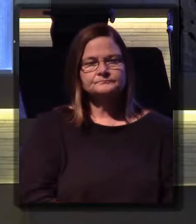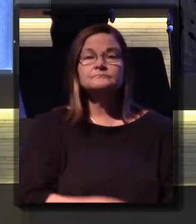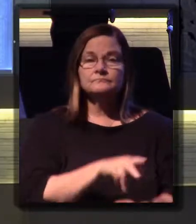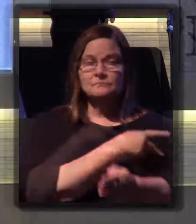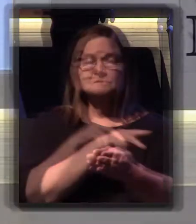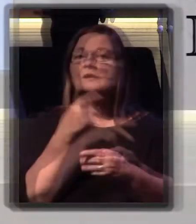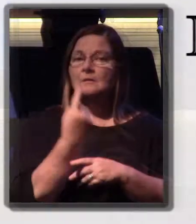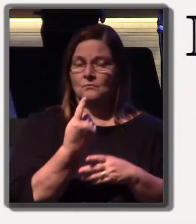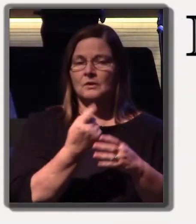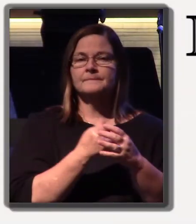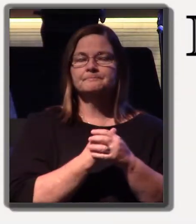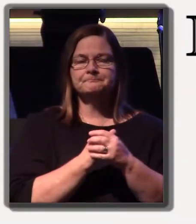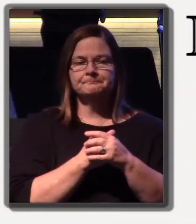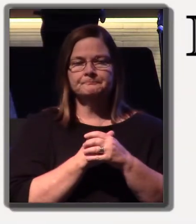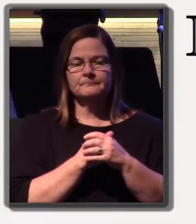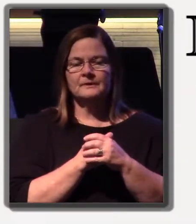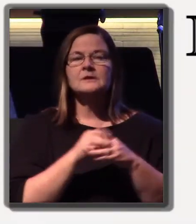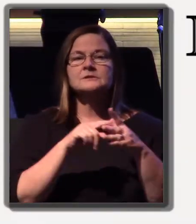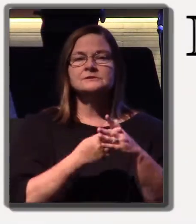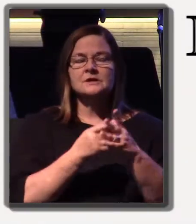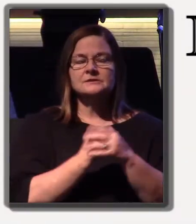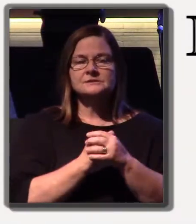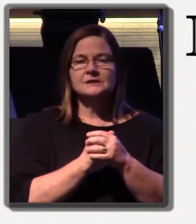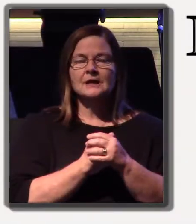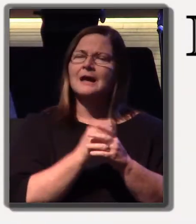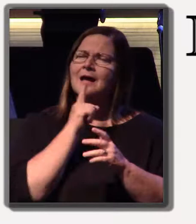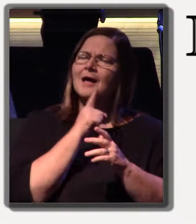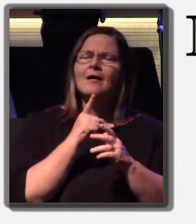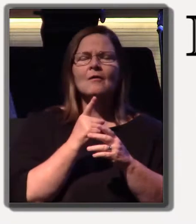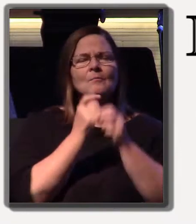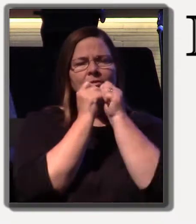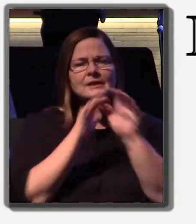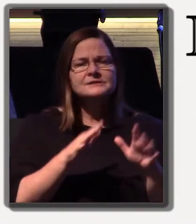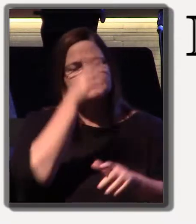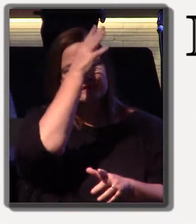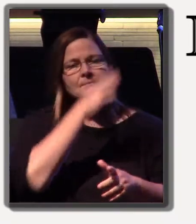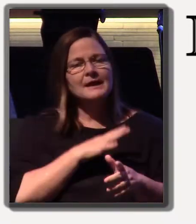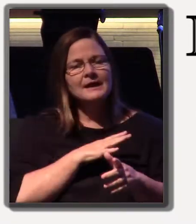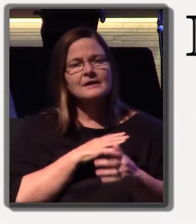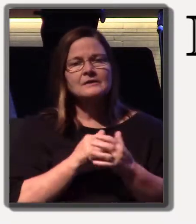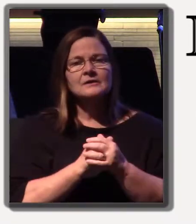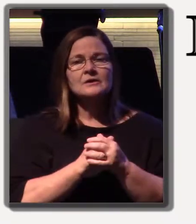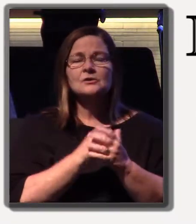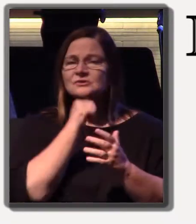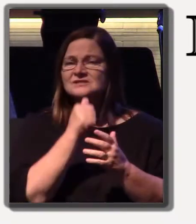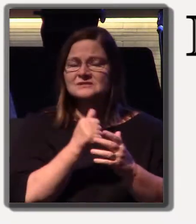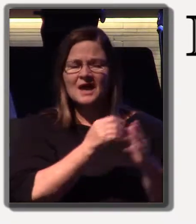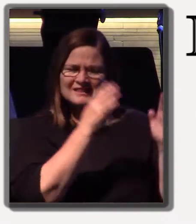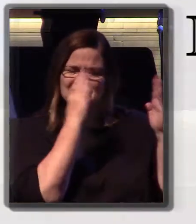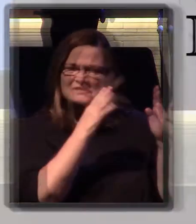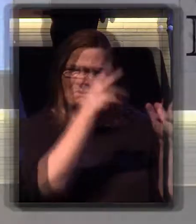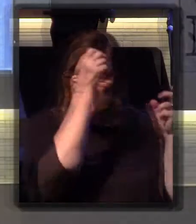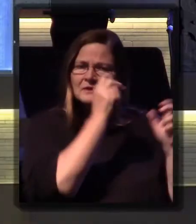us to him. So Psalm 1 is a psalm like that. It begins like this: